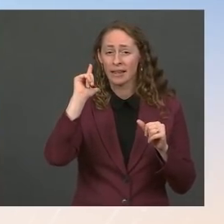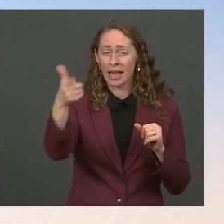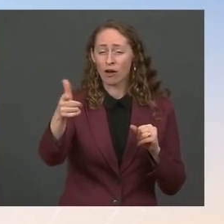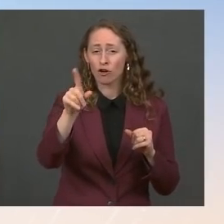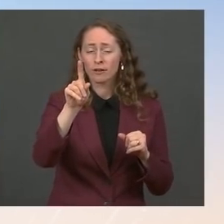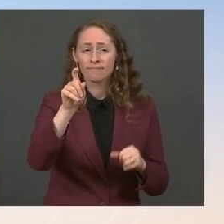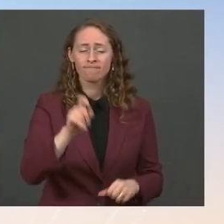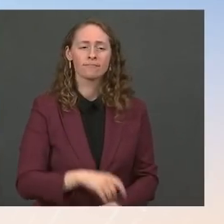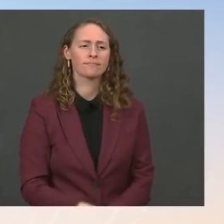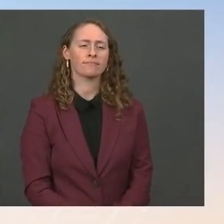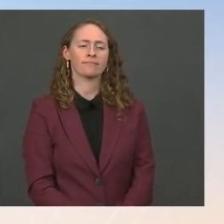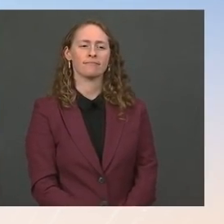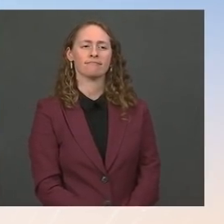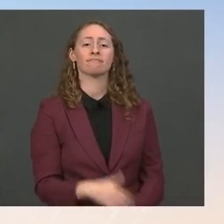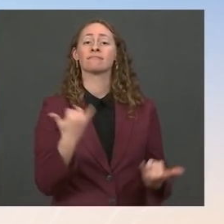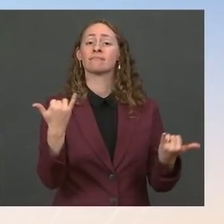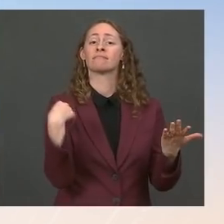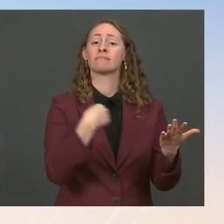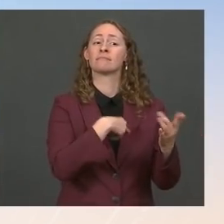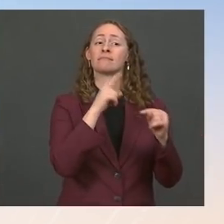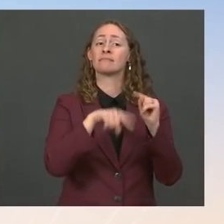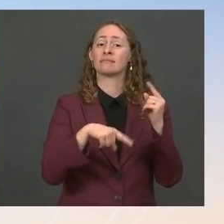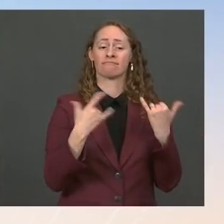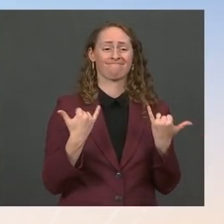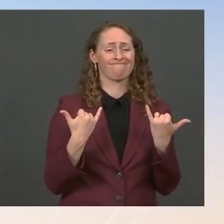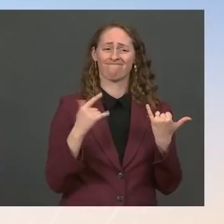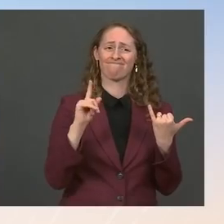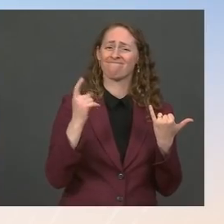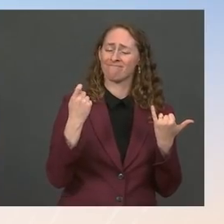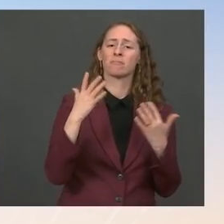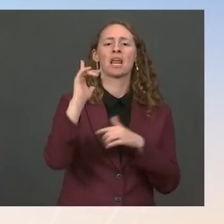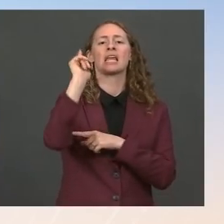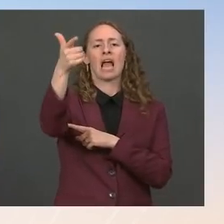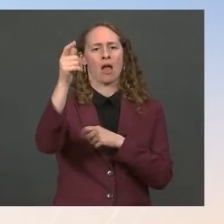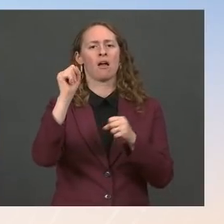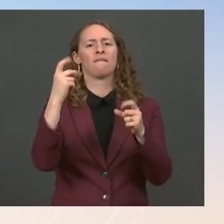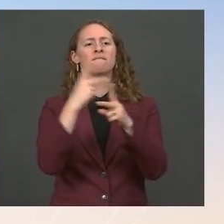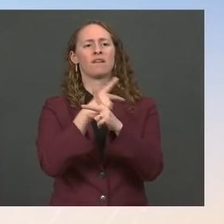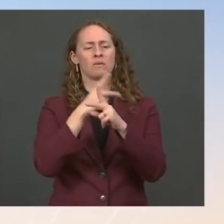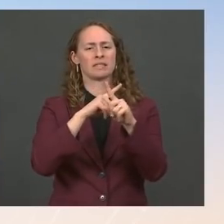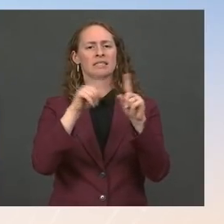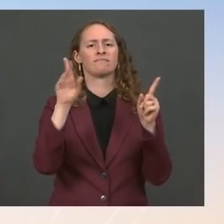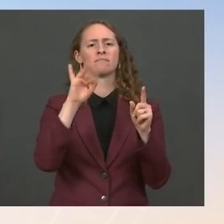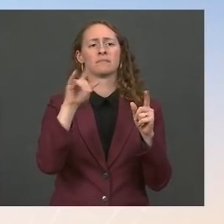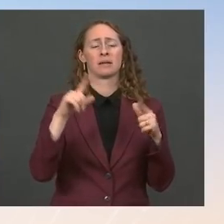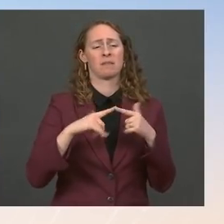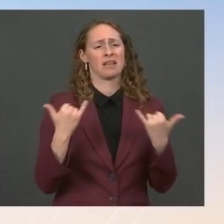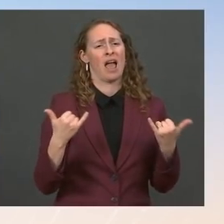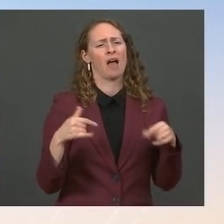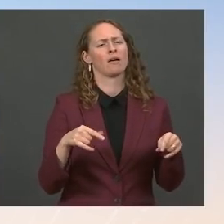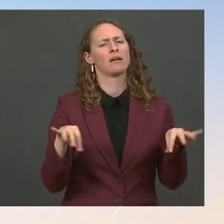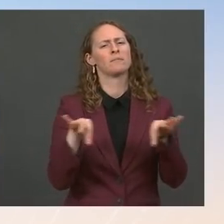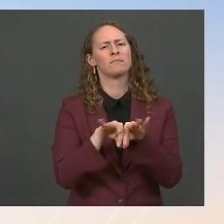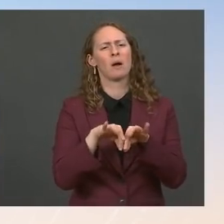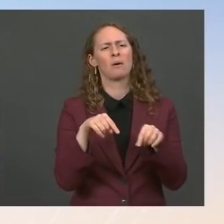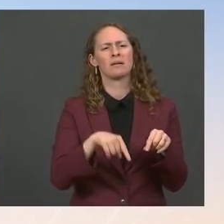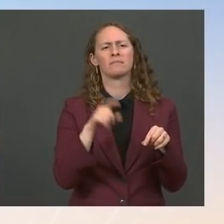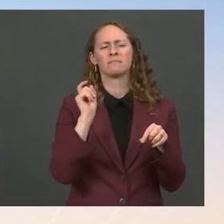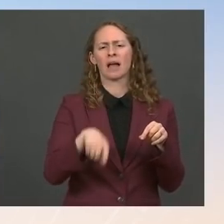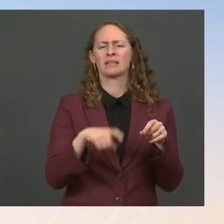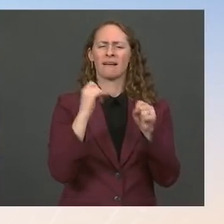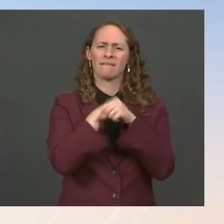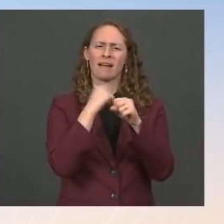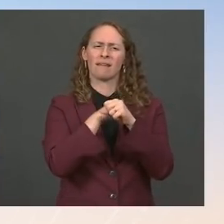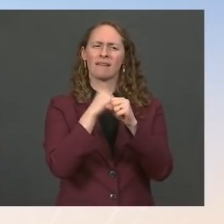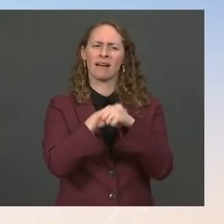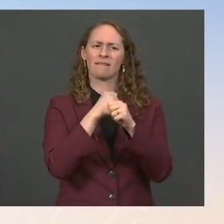now, we will be able to tackle in future bills. The components of this are too important not to keep fighting for all of